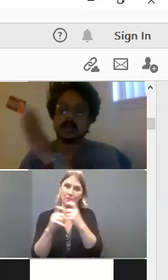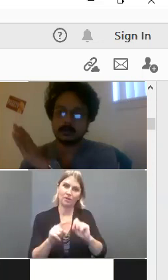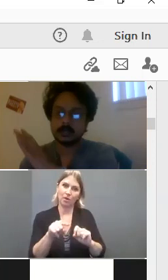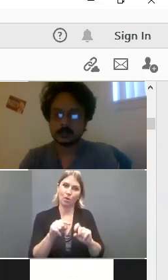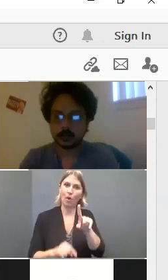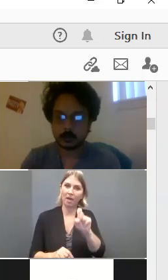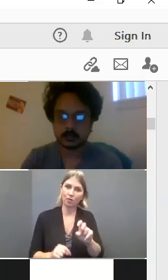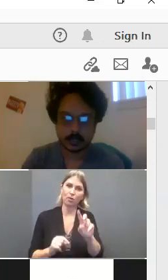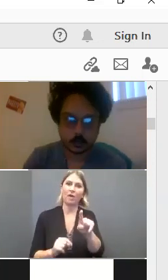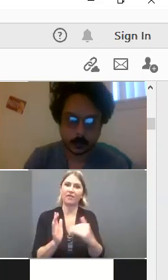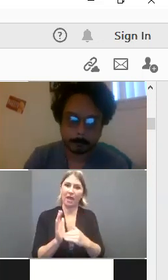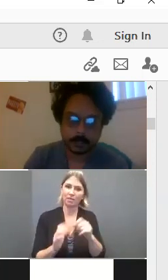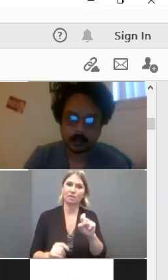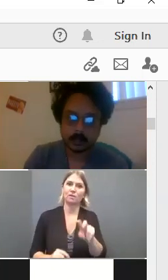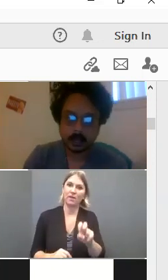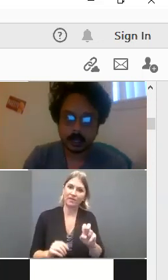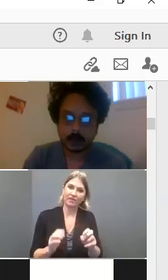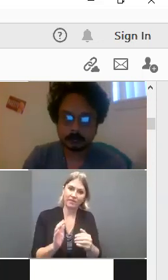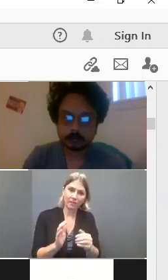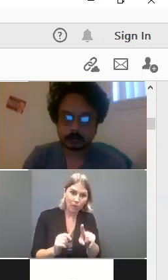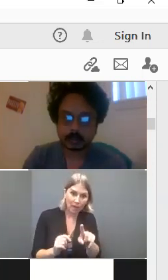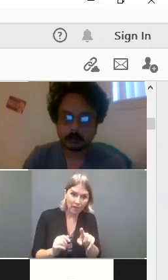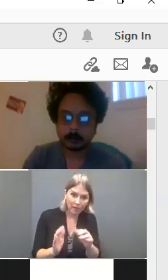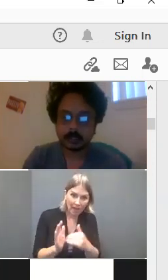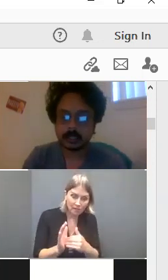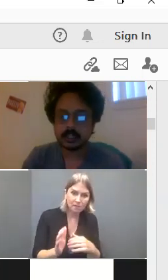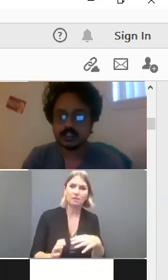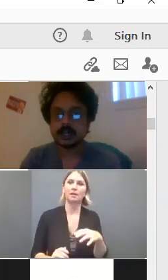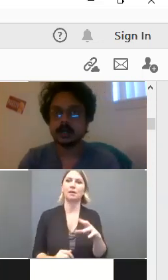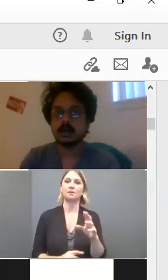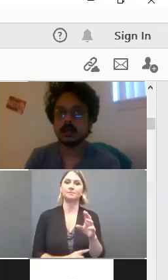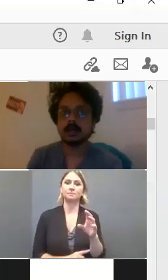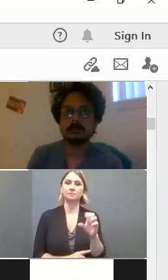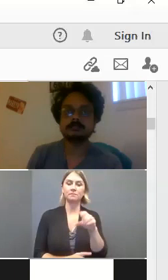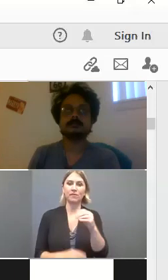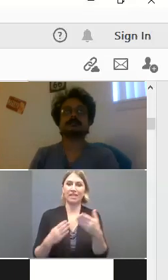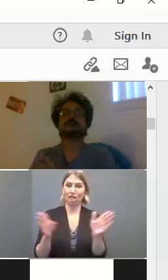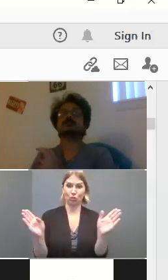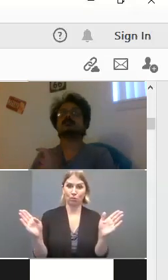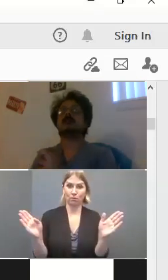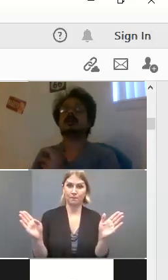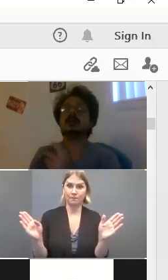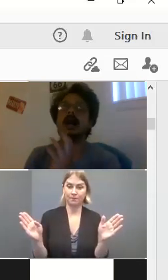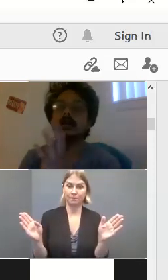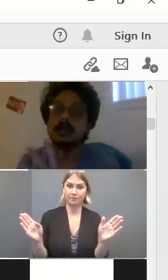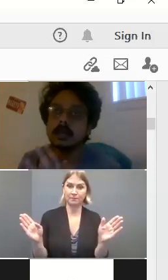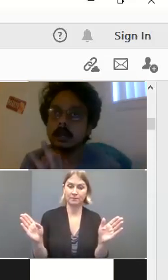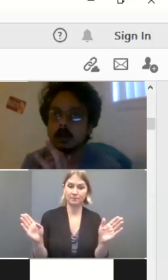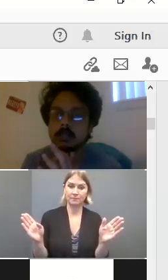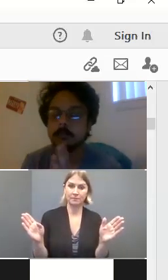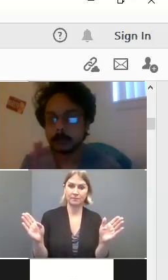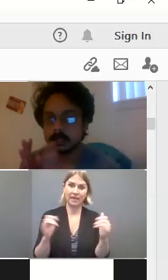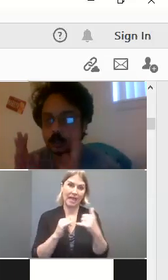1000, again, it is 1000 and so on. In general, a